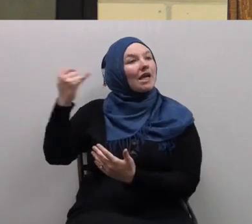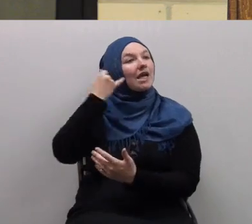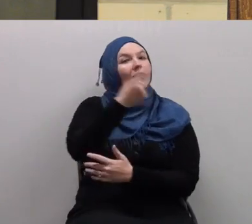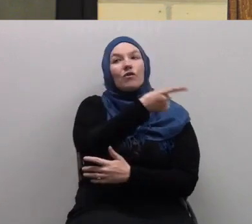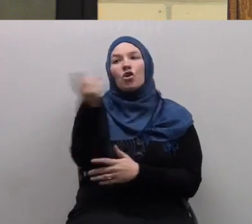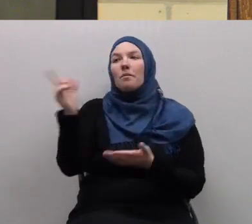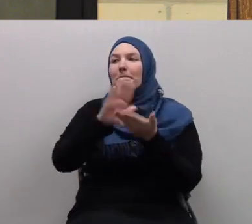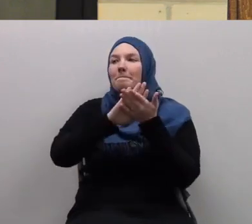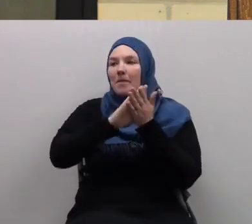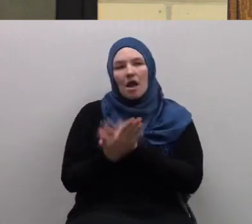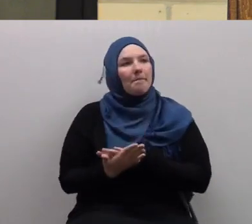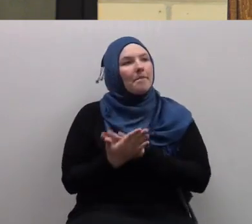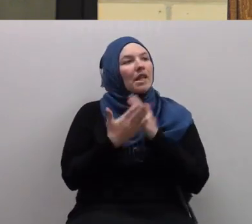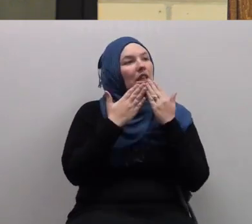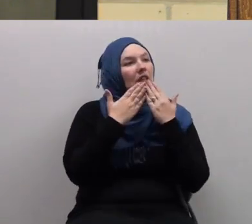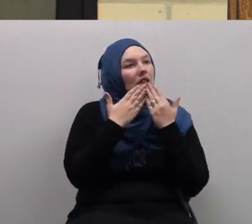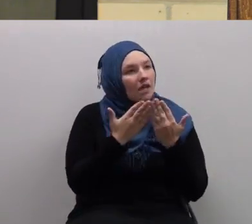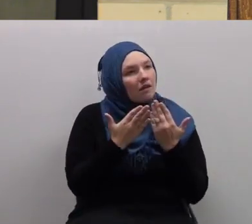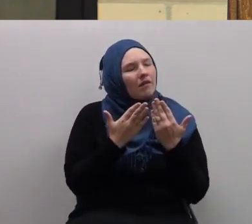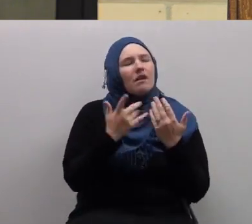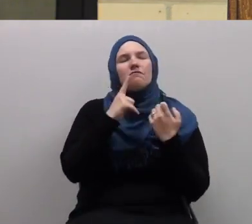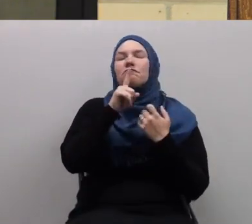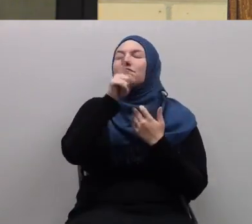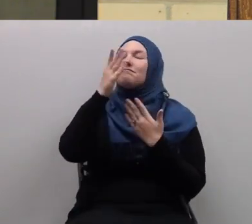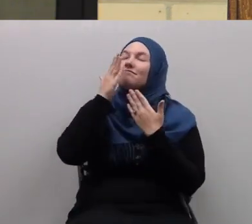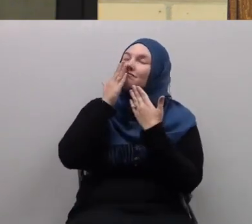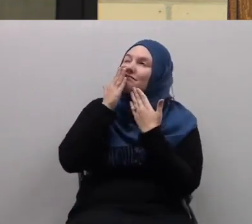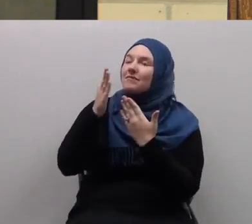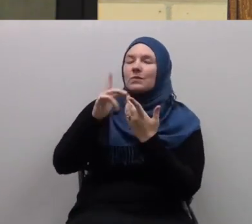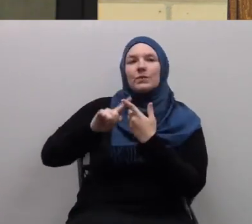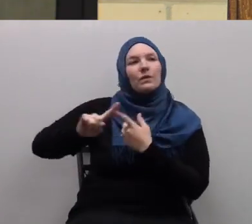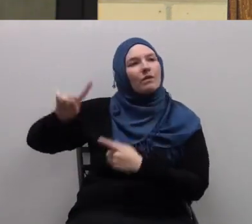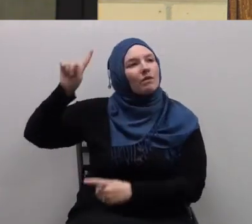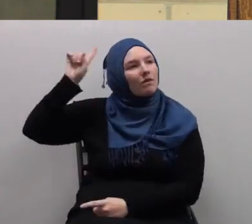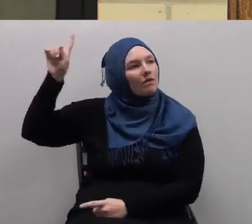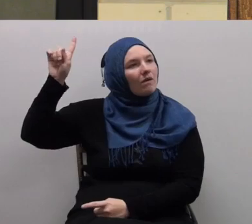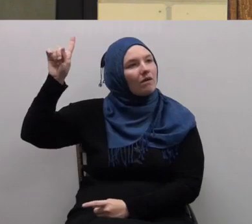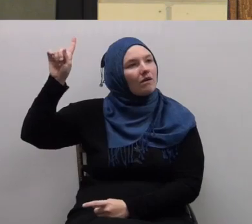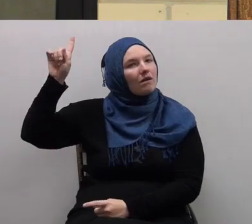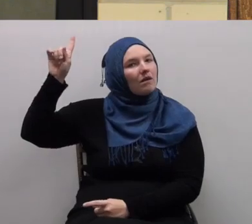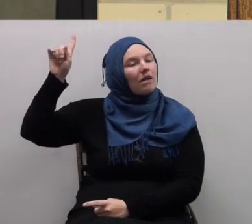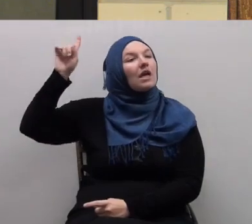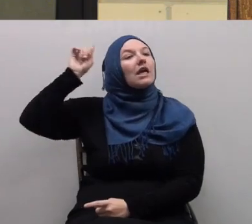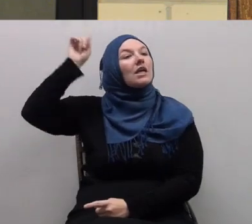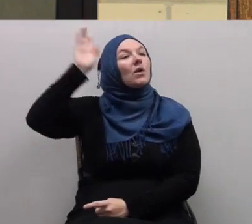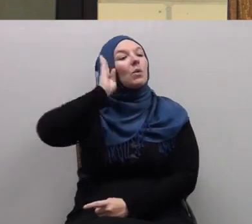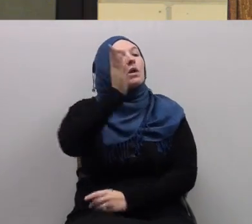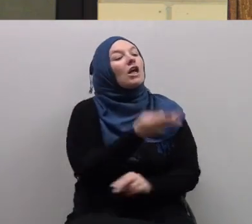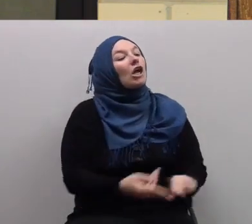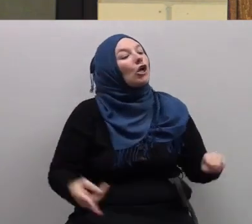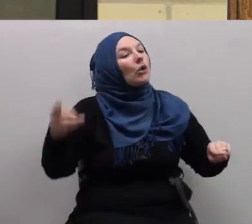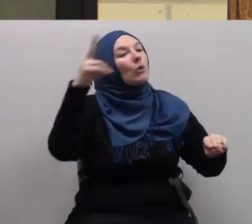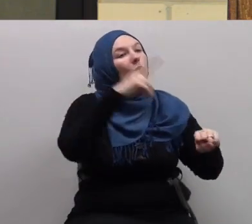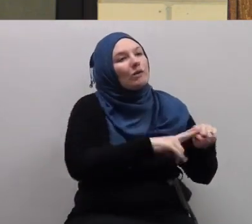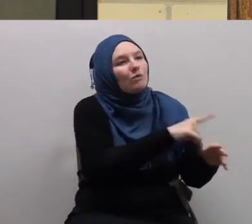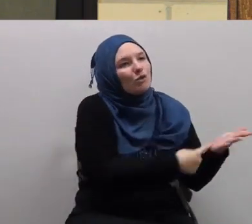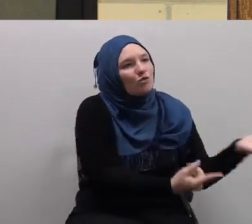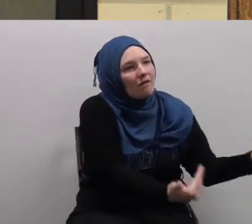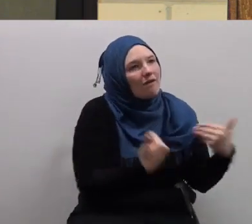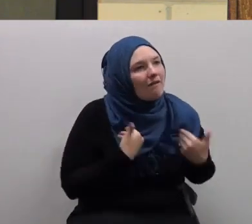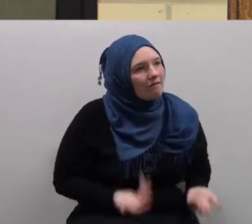become grateful, if you offer gratitude, I am going to increase what you get.